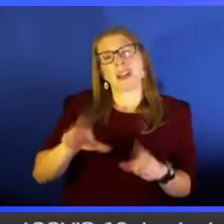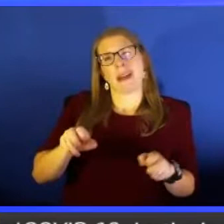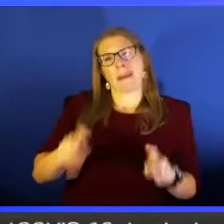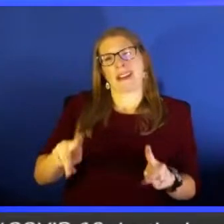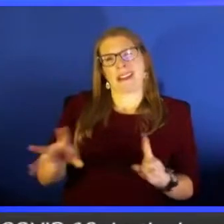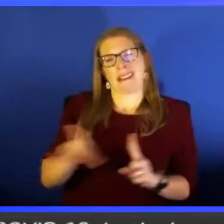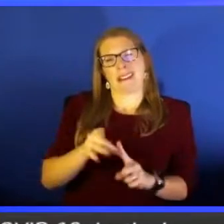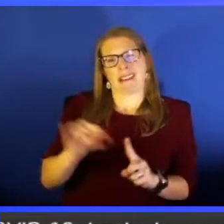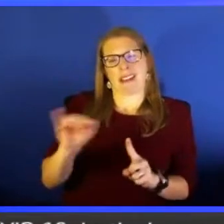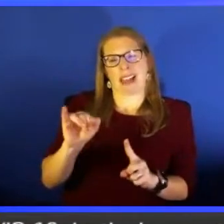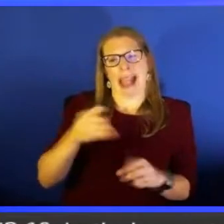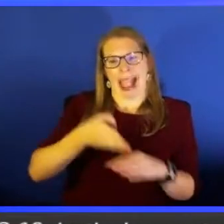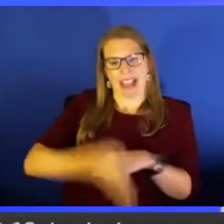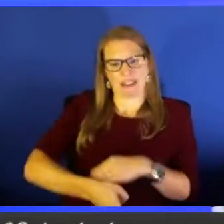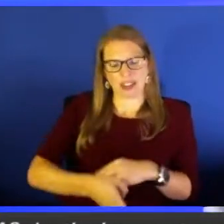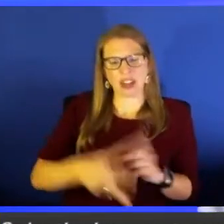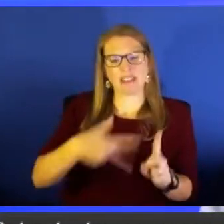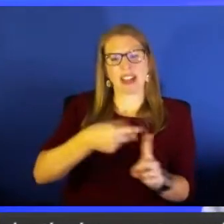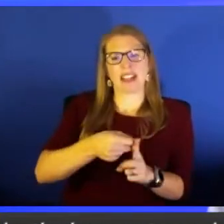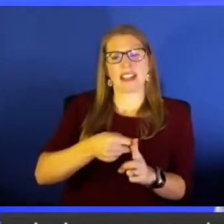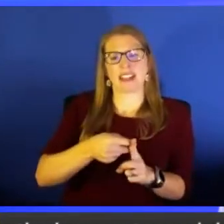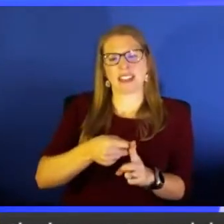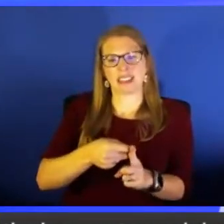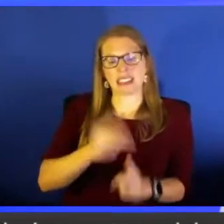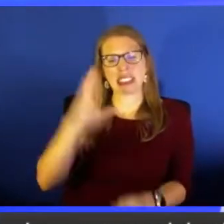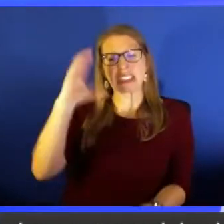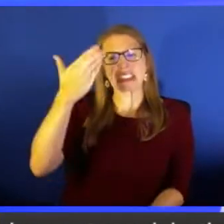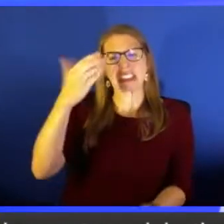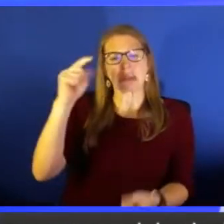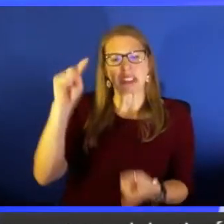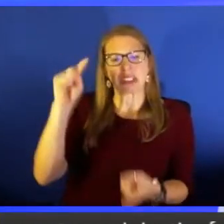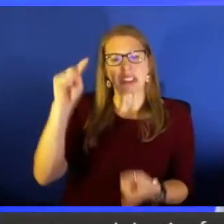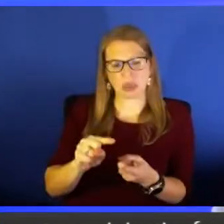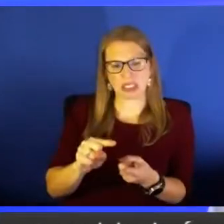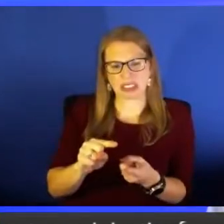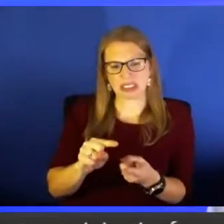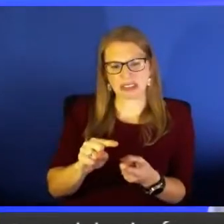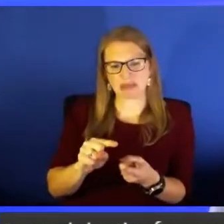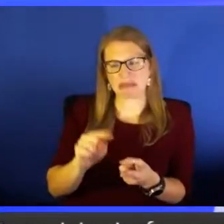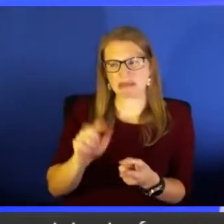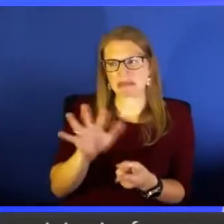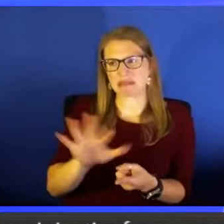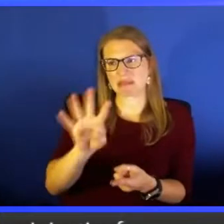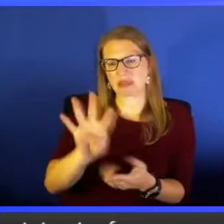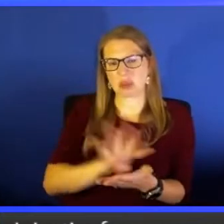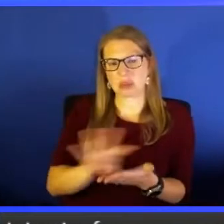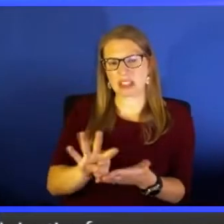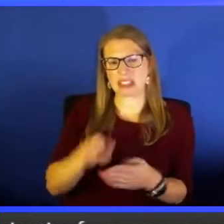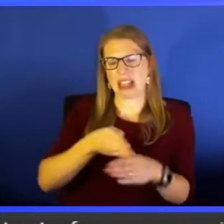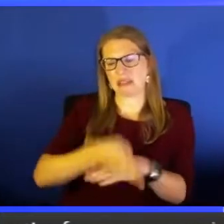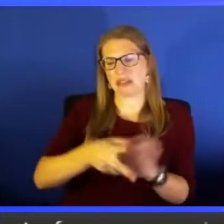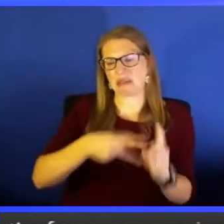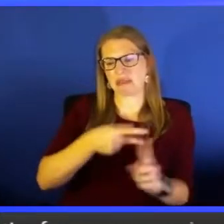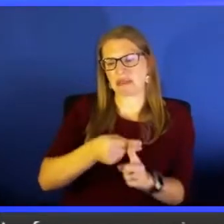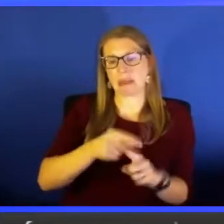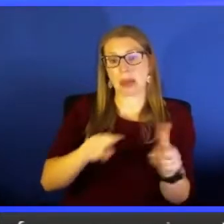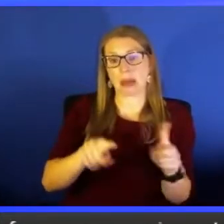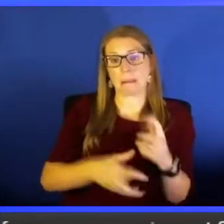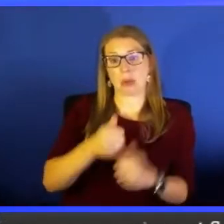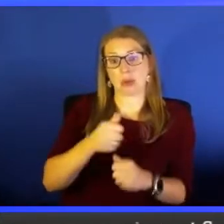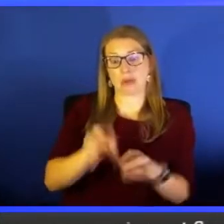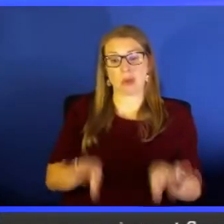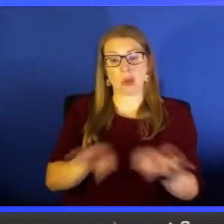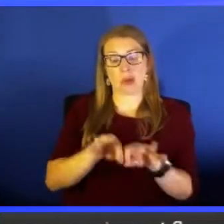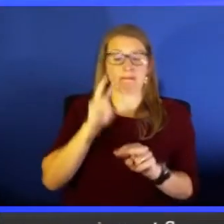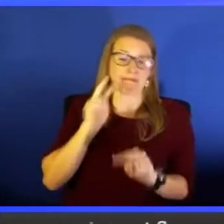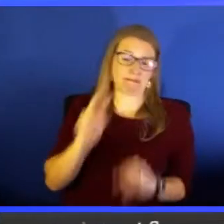after vaccination. That seems to decrease by about 4 weeks after the vaccine. But most importantly, I think we have to keep our eye on